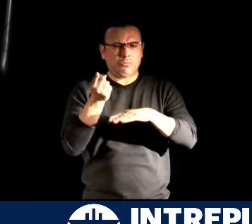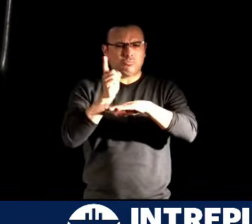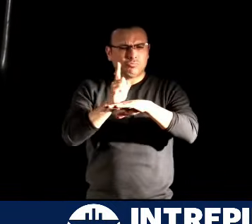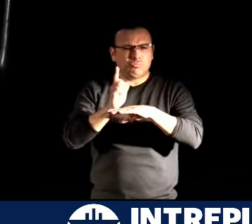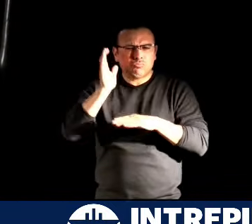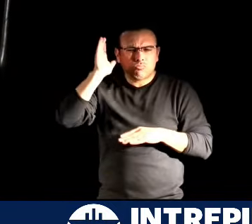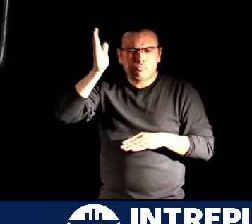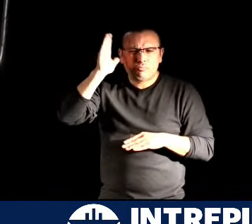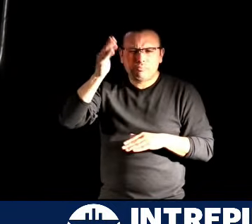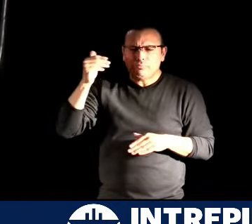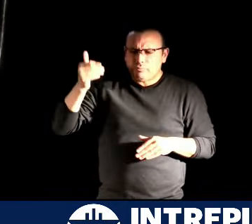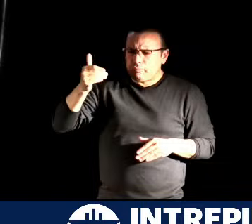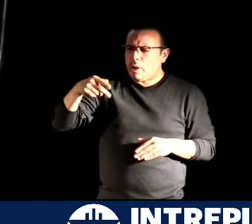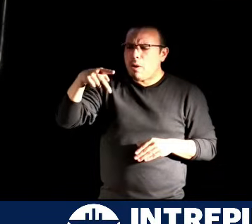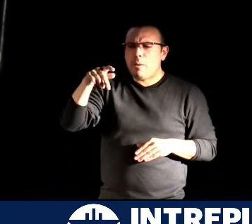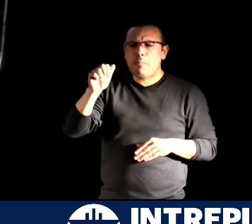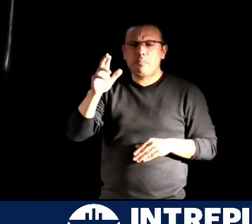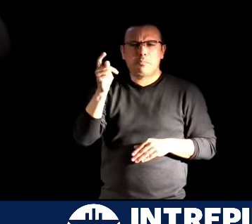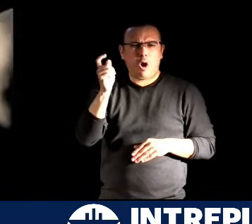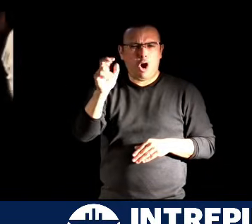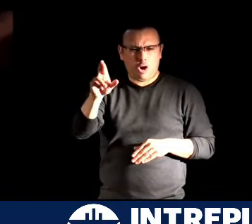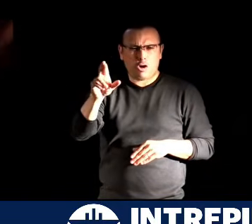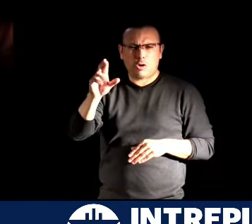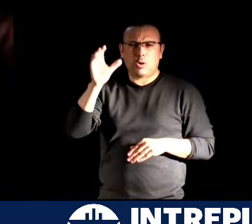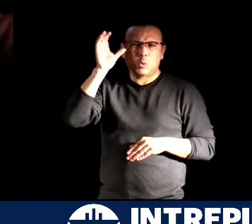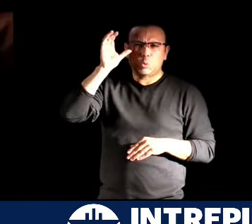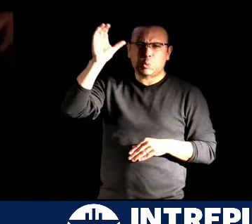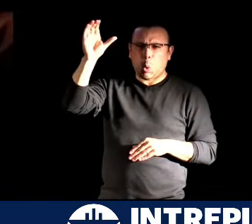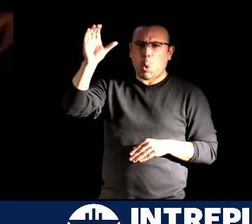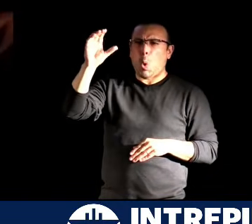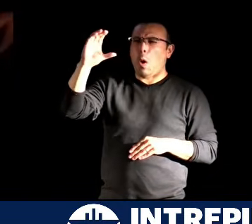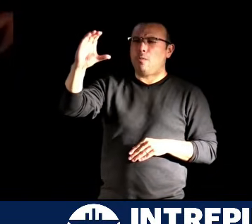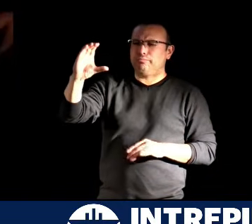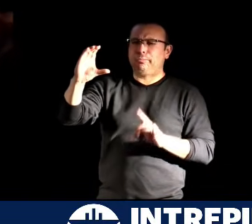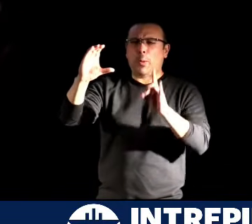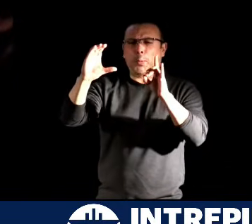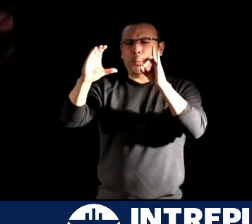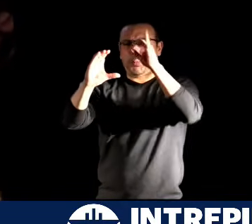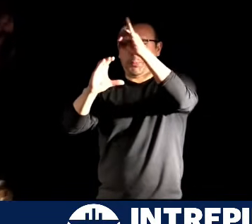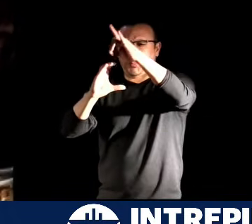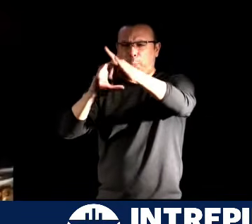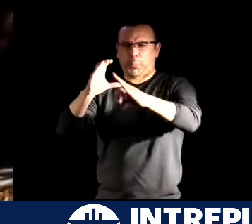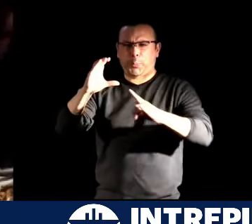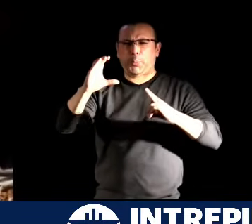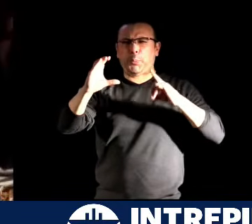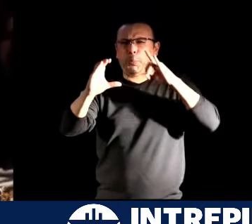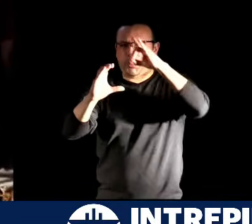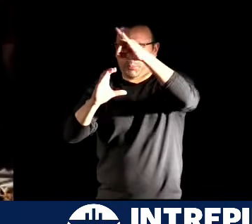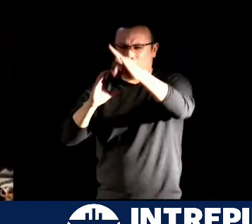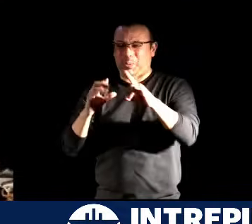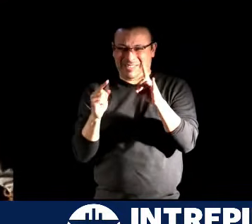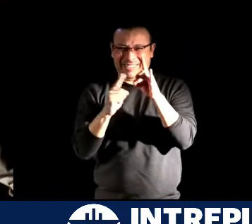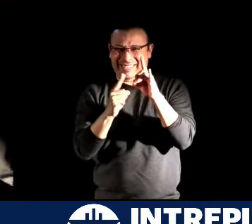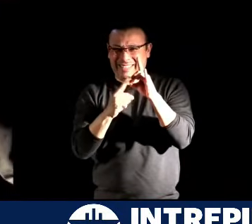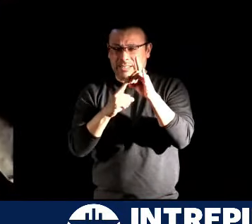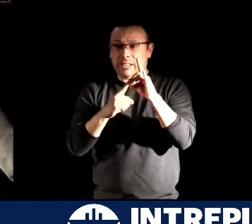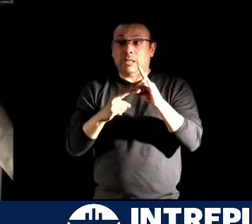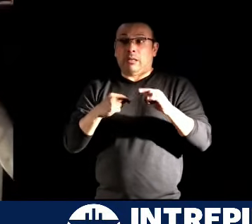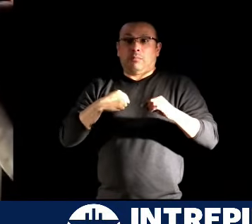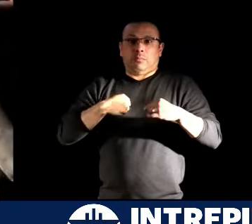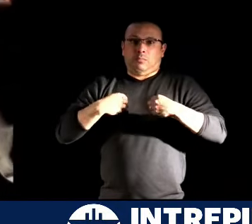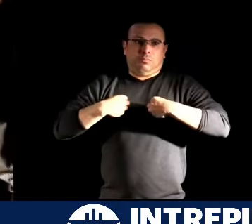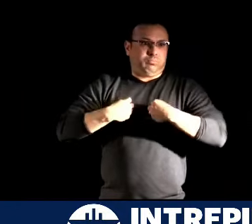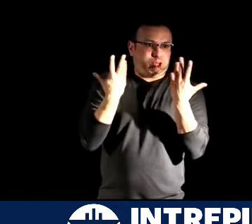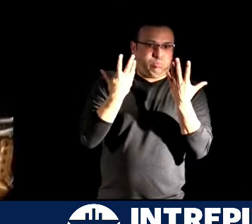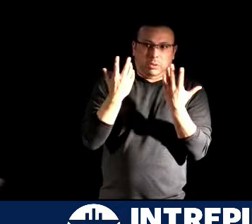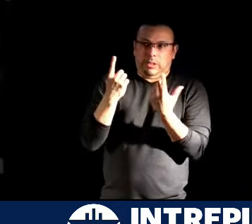Solar Probe, and I always enjoy talking about the mission. It's really the highlight of my career and my